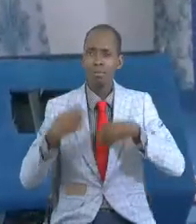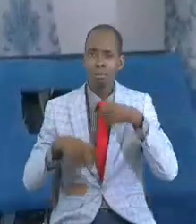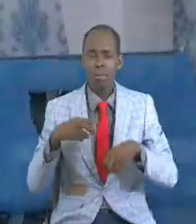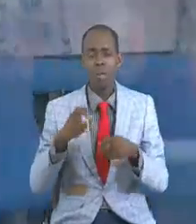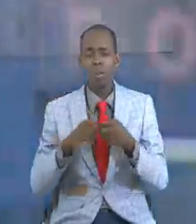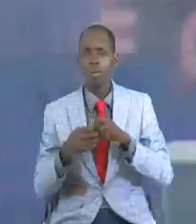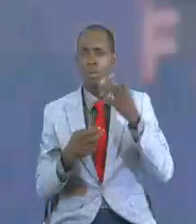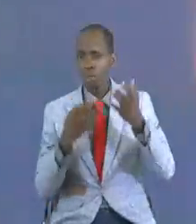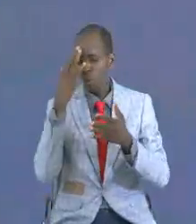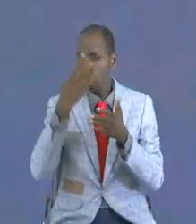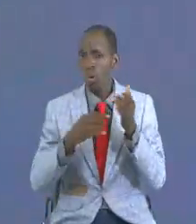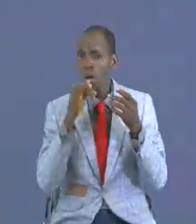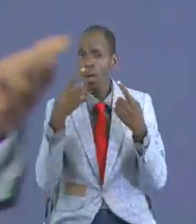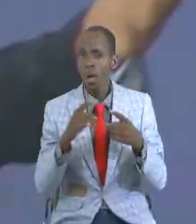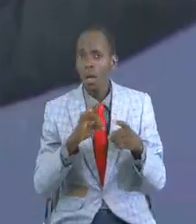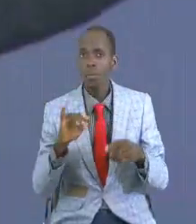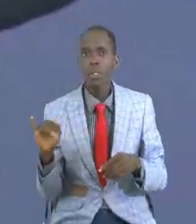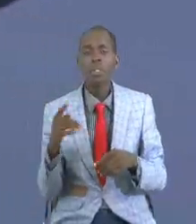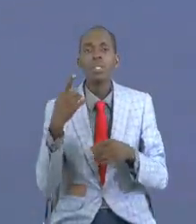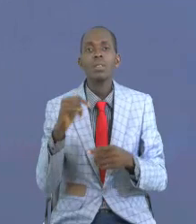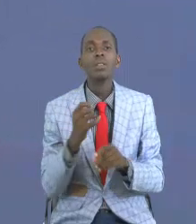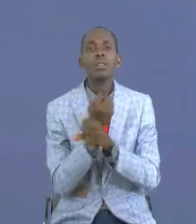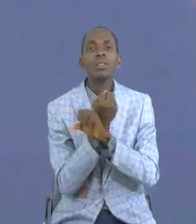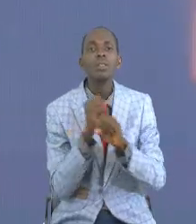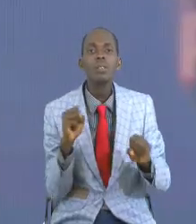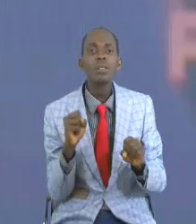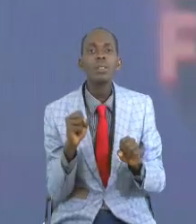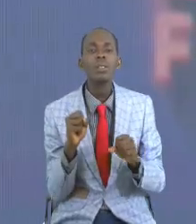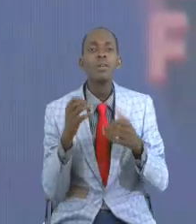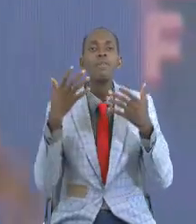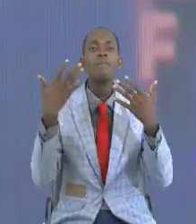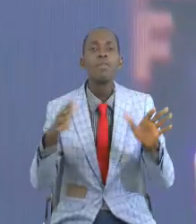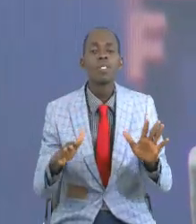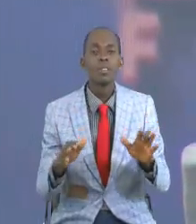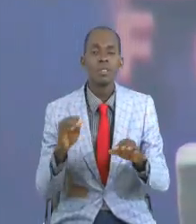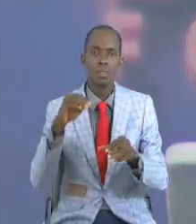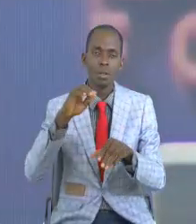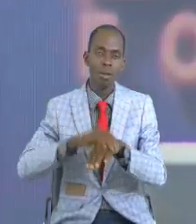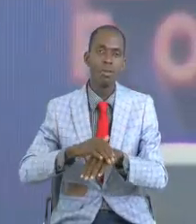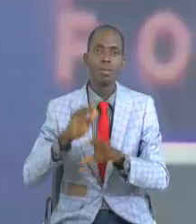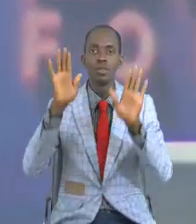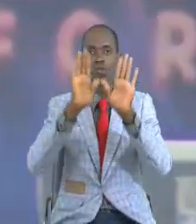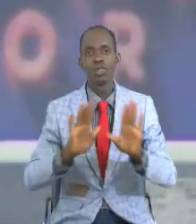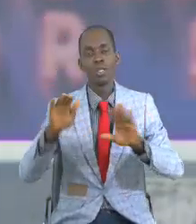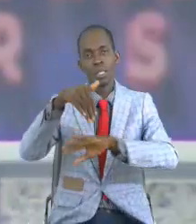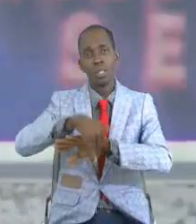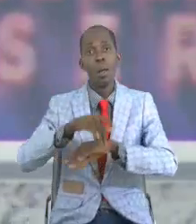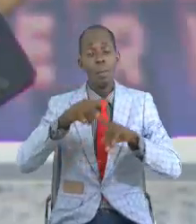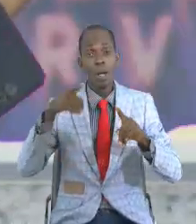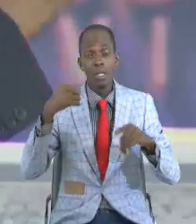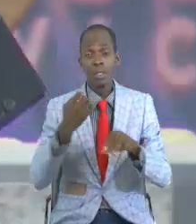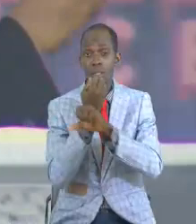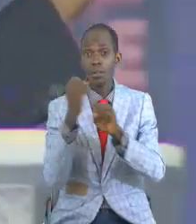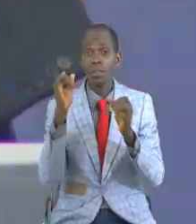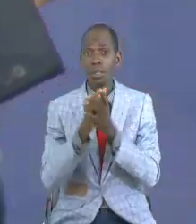happening? The redemption expired Sunday night. But the redemption that Jesus